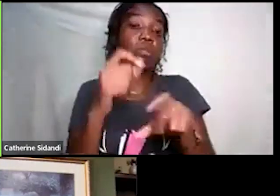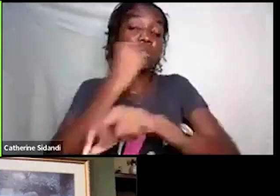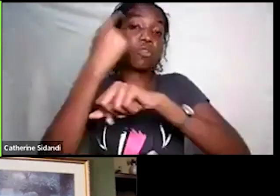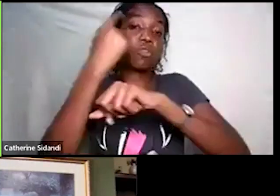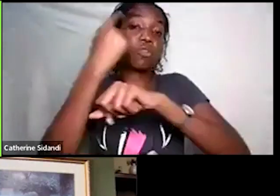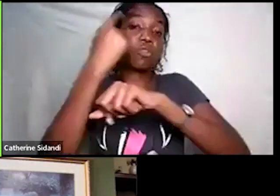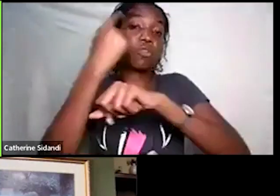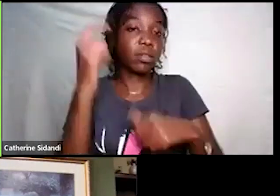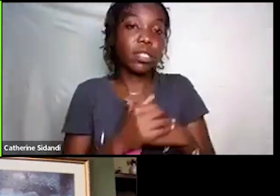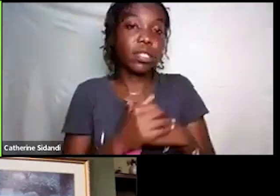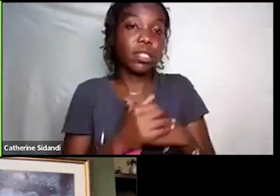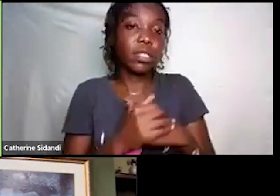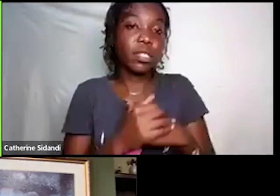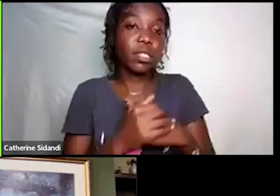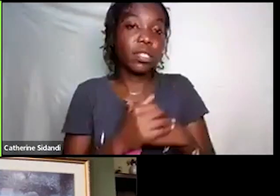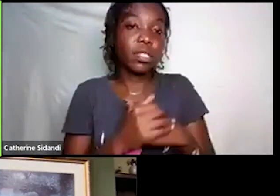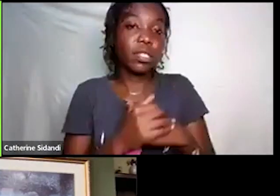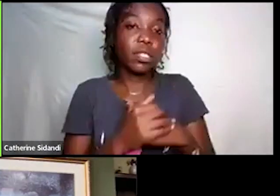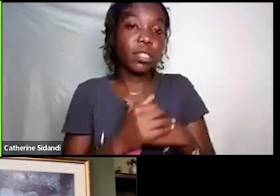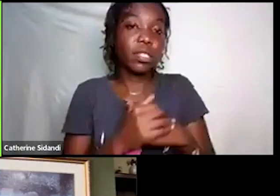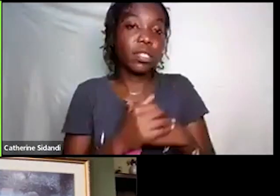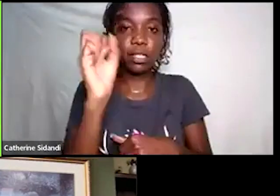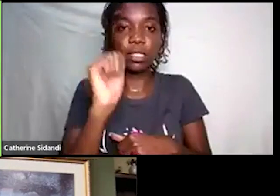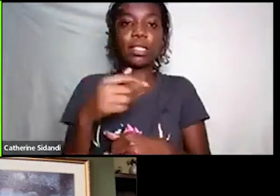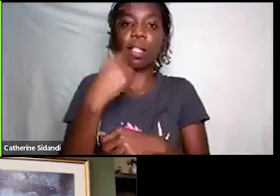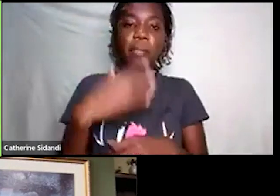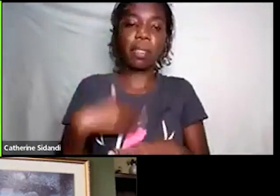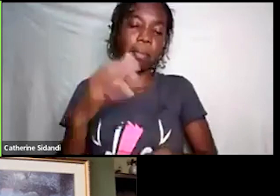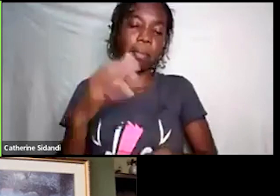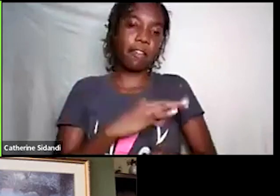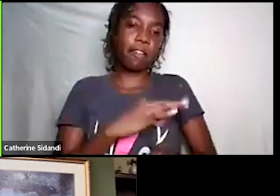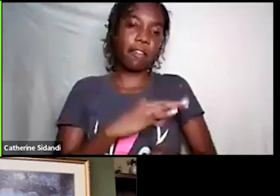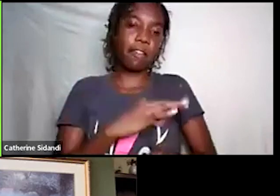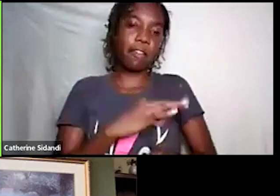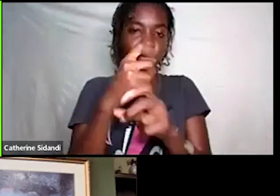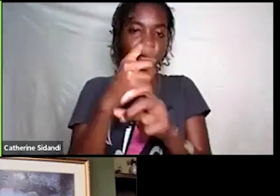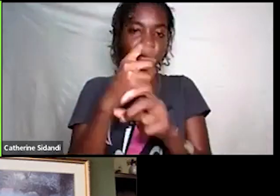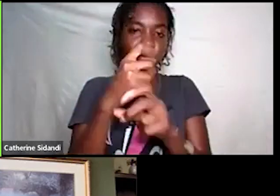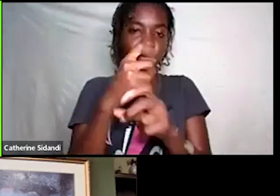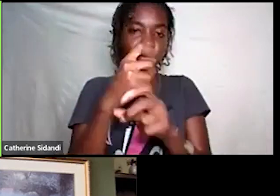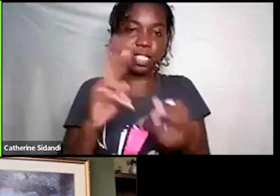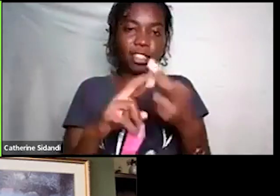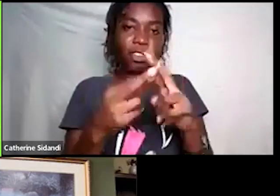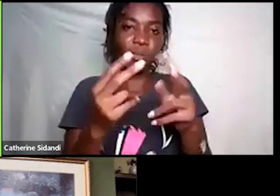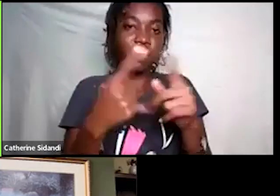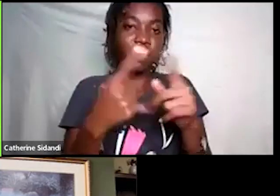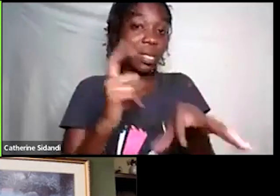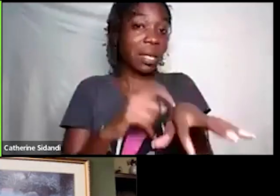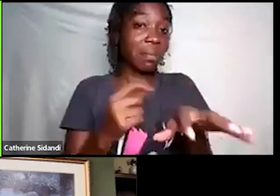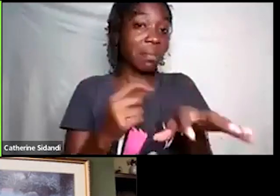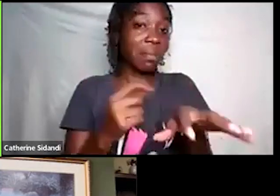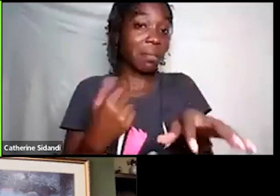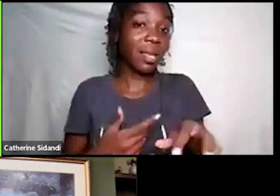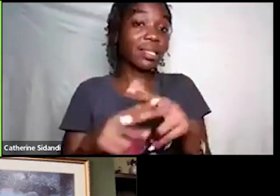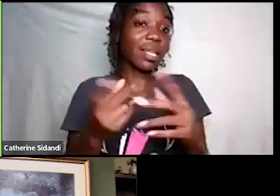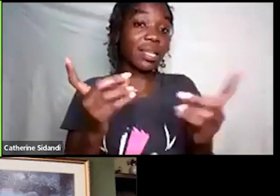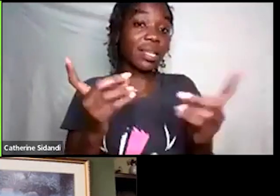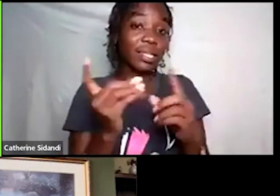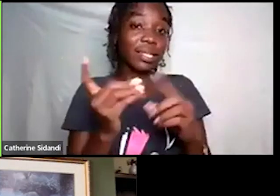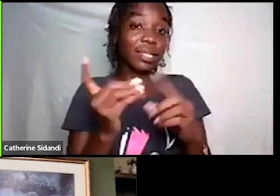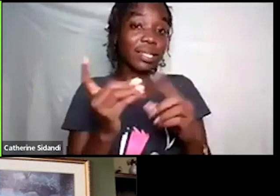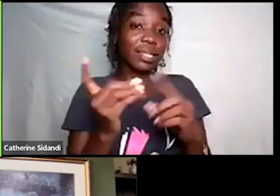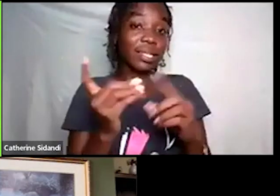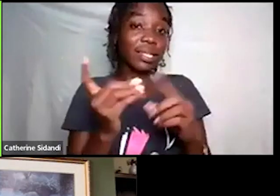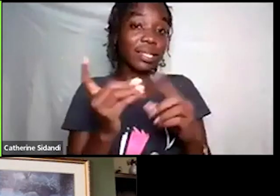I am a beneficiary of workplace relationships. But when we started dating, we started looking for a job. She found one and we are enjoying our